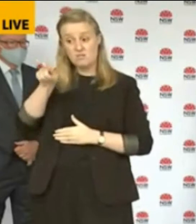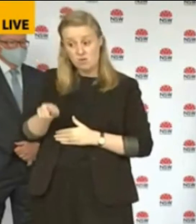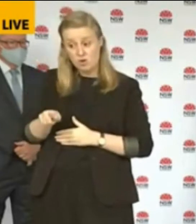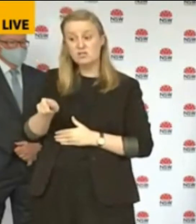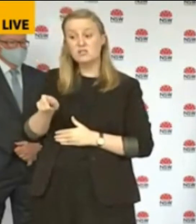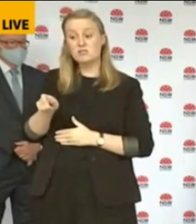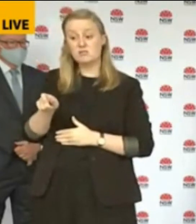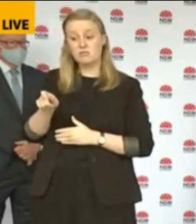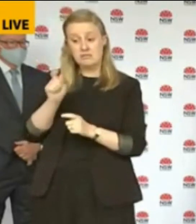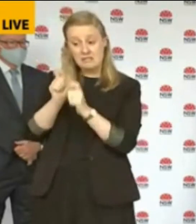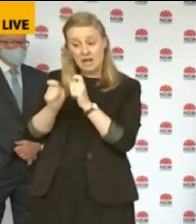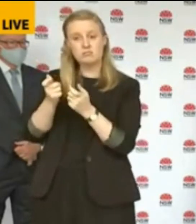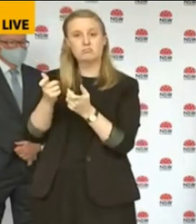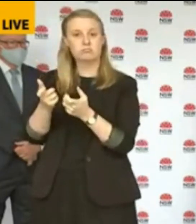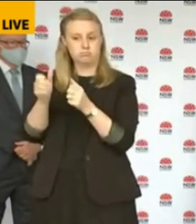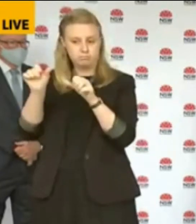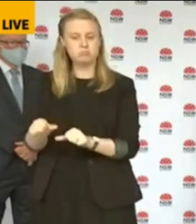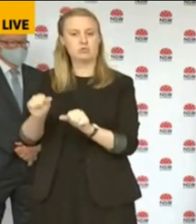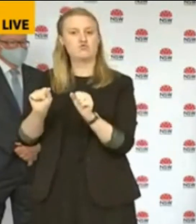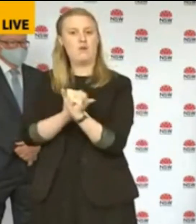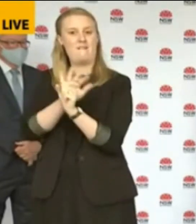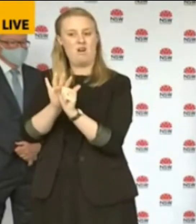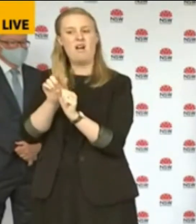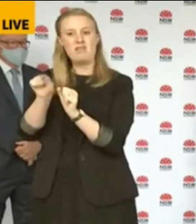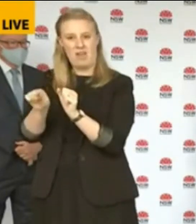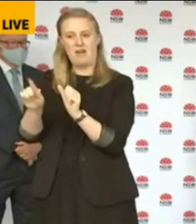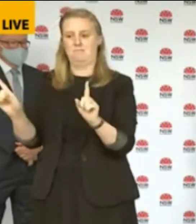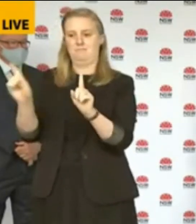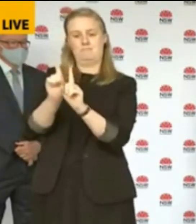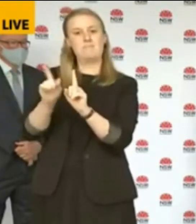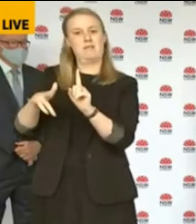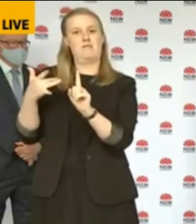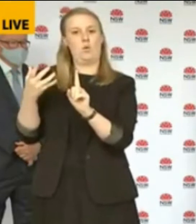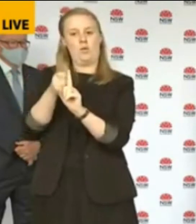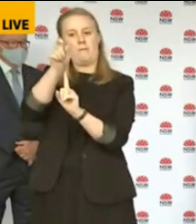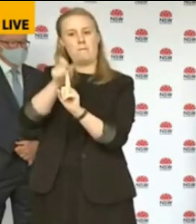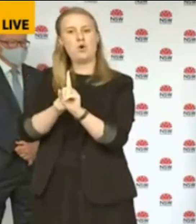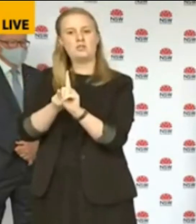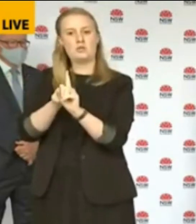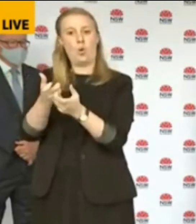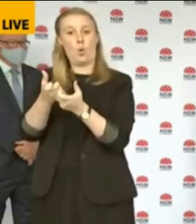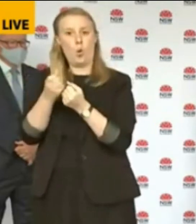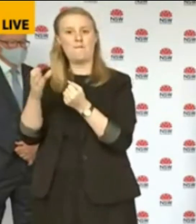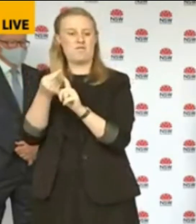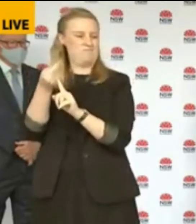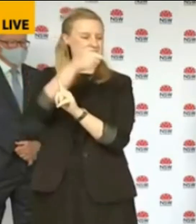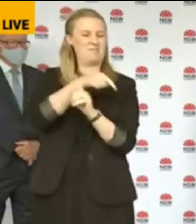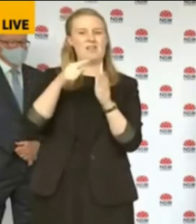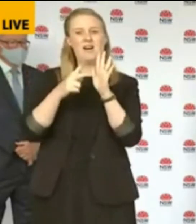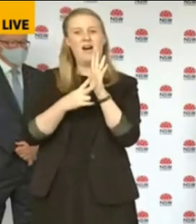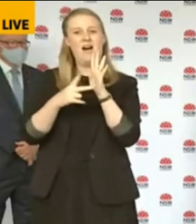to keep the restrictions in place as we've previously flagged up to the 9th of January. And as much